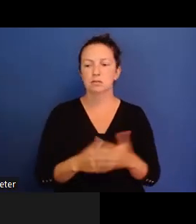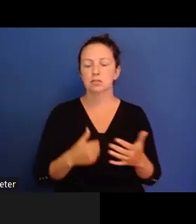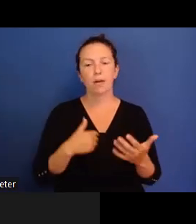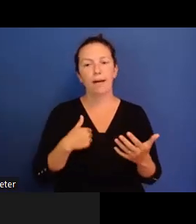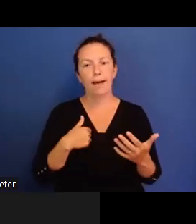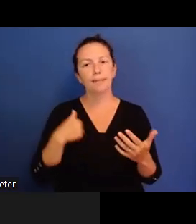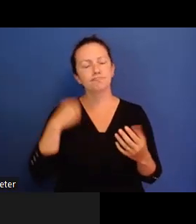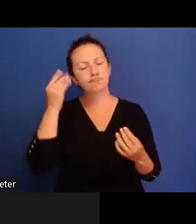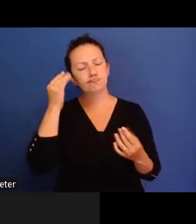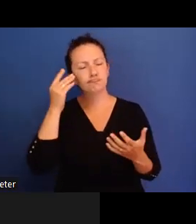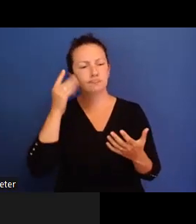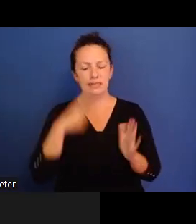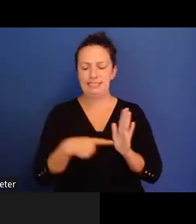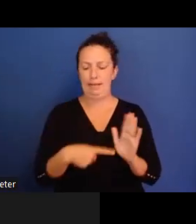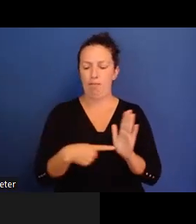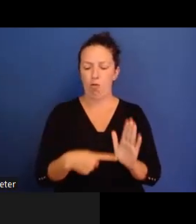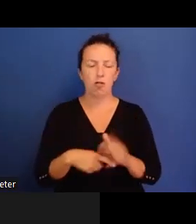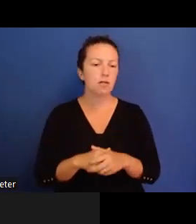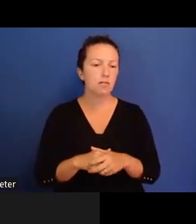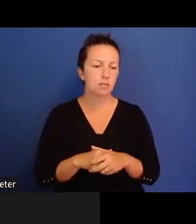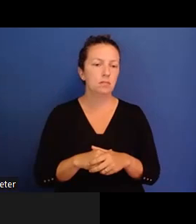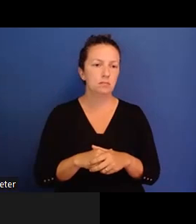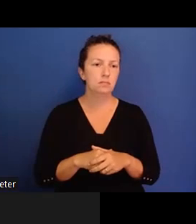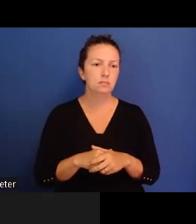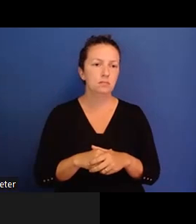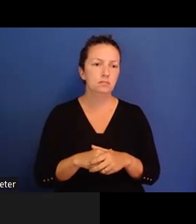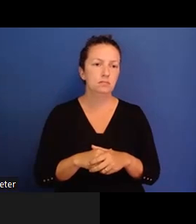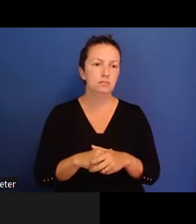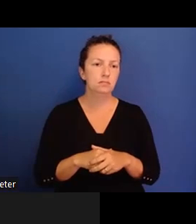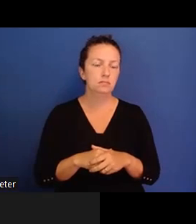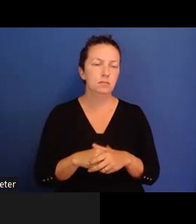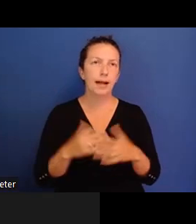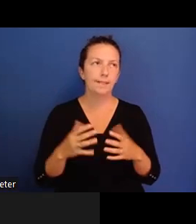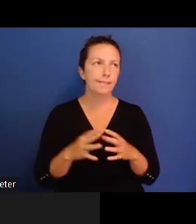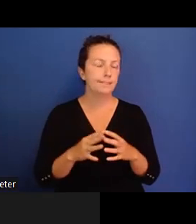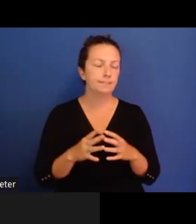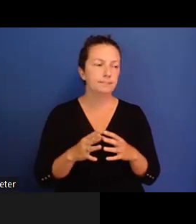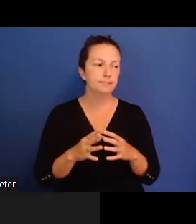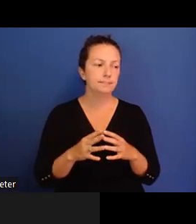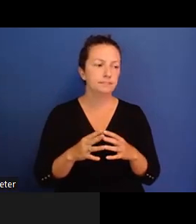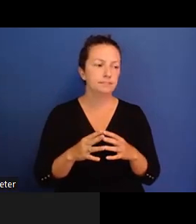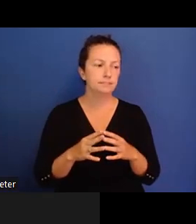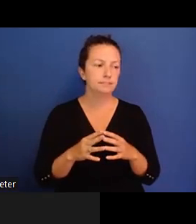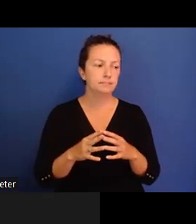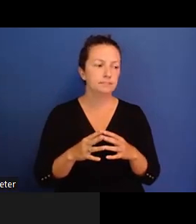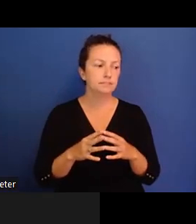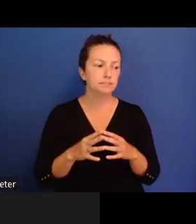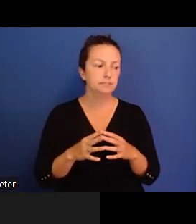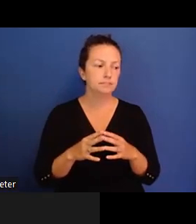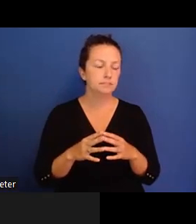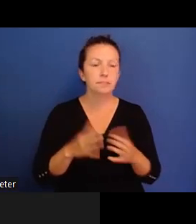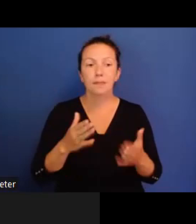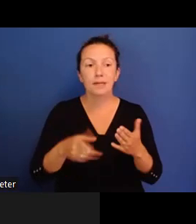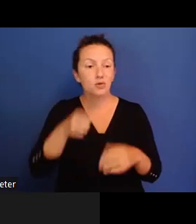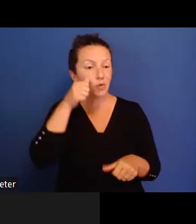about is, you know, let's say, you know, you remember a time